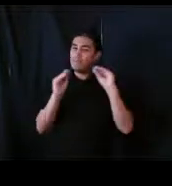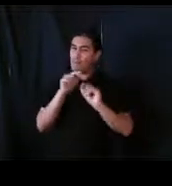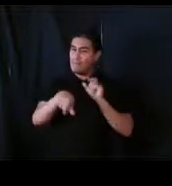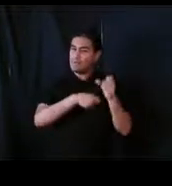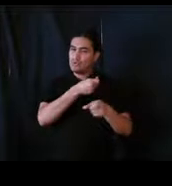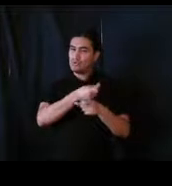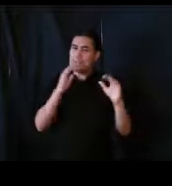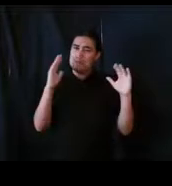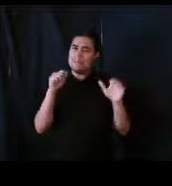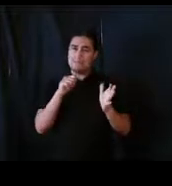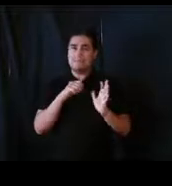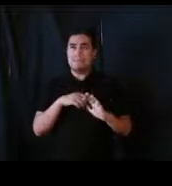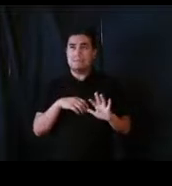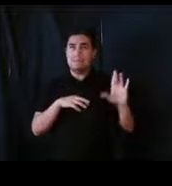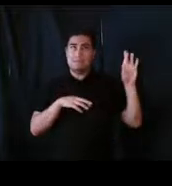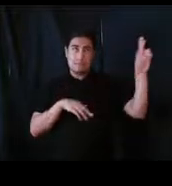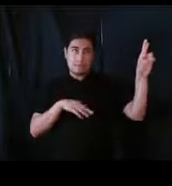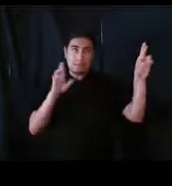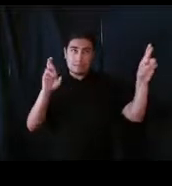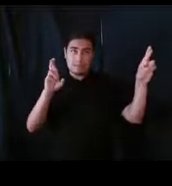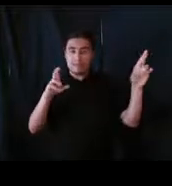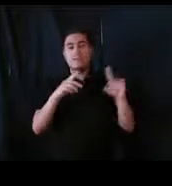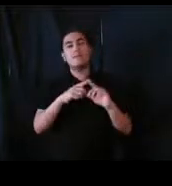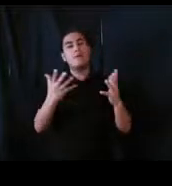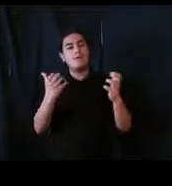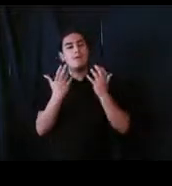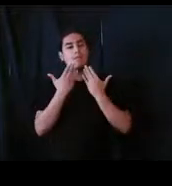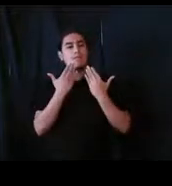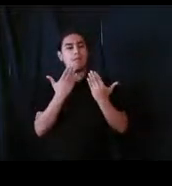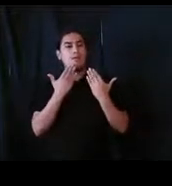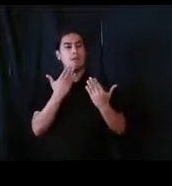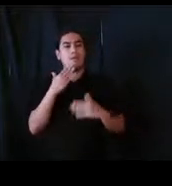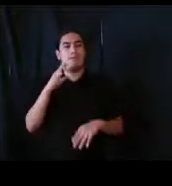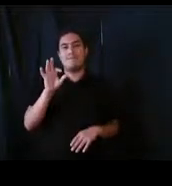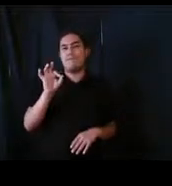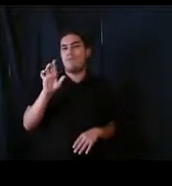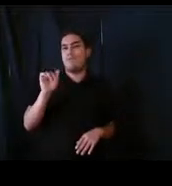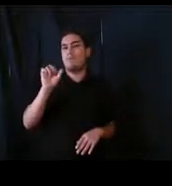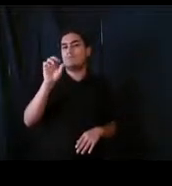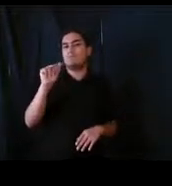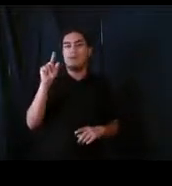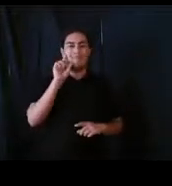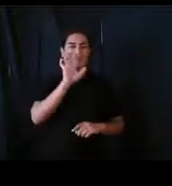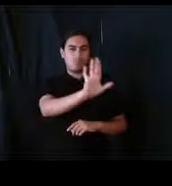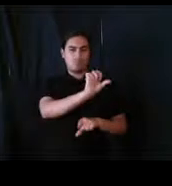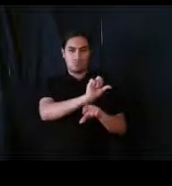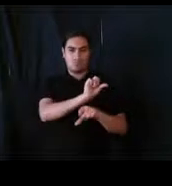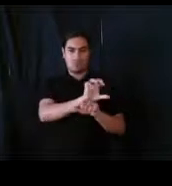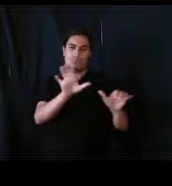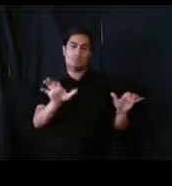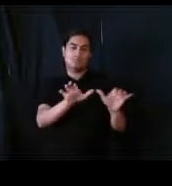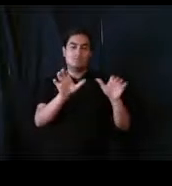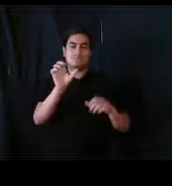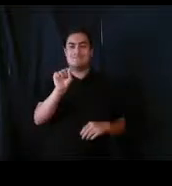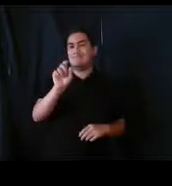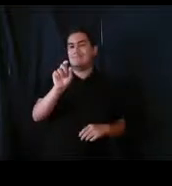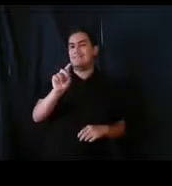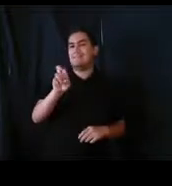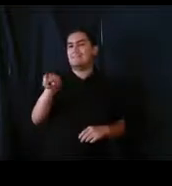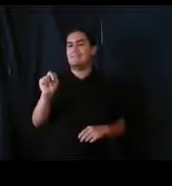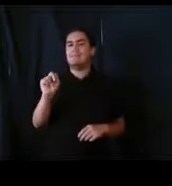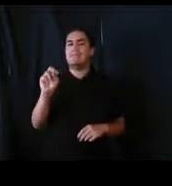hoping but i want to con i want to thank fardad falak tharsa for the work that he did on that stephen kecks team that uh